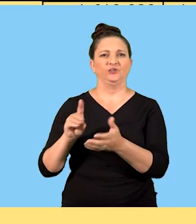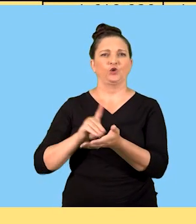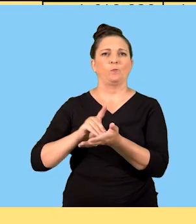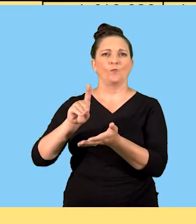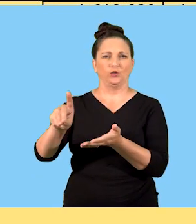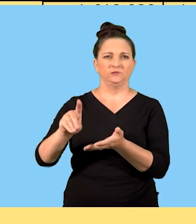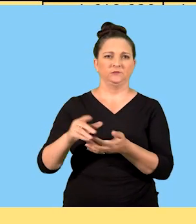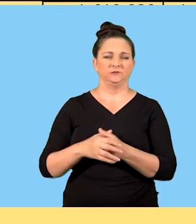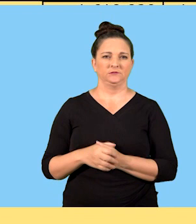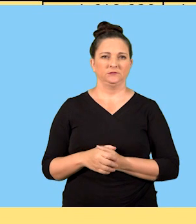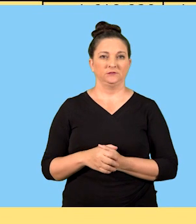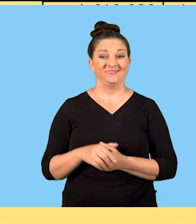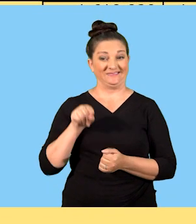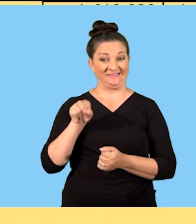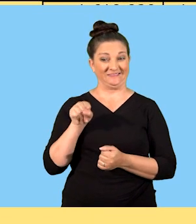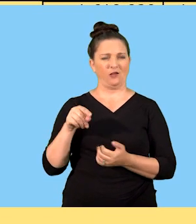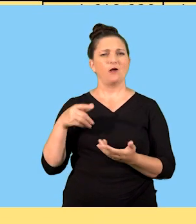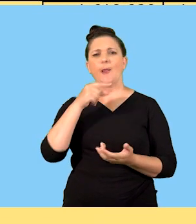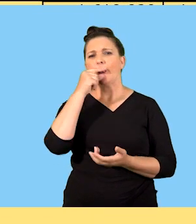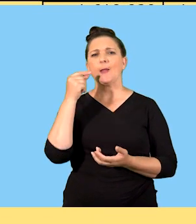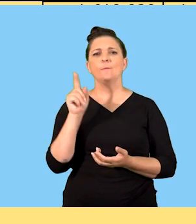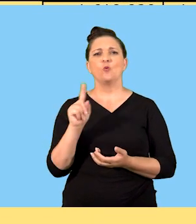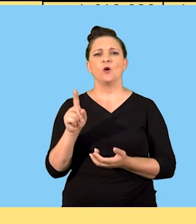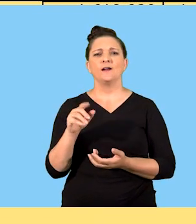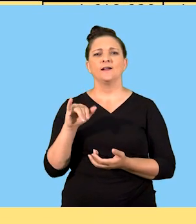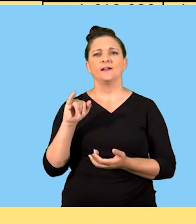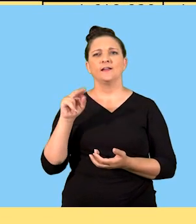deposit is what we call an investment.